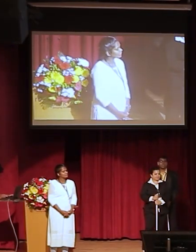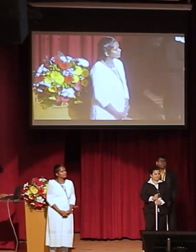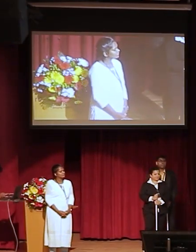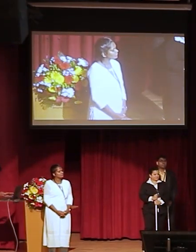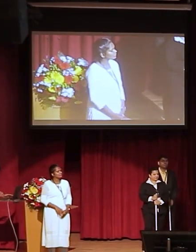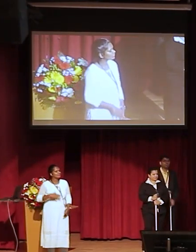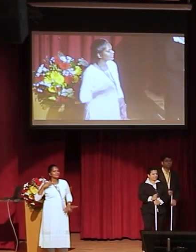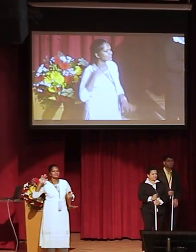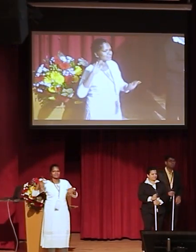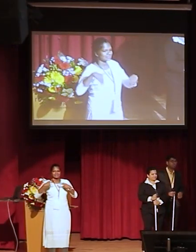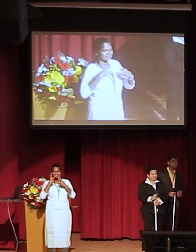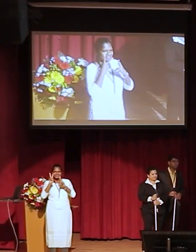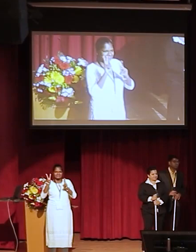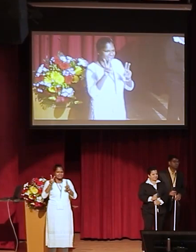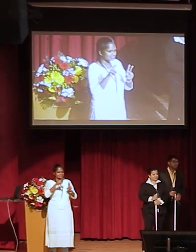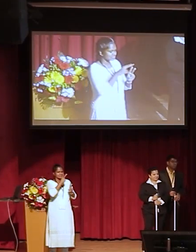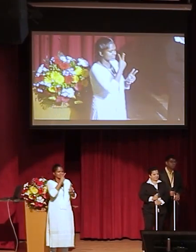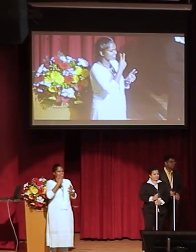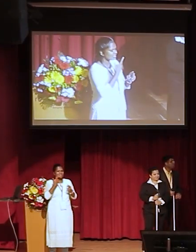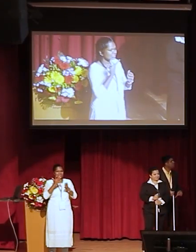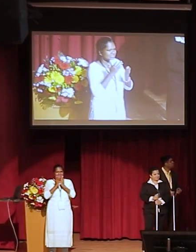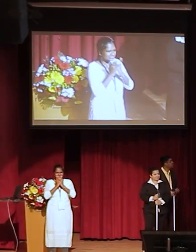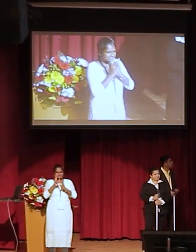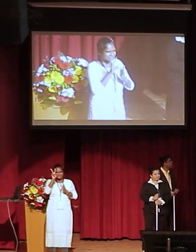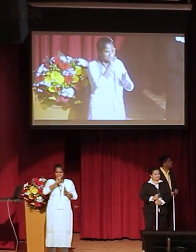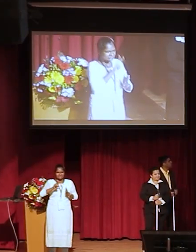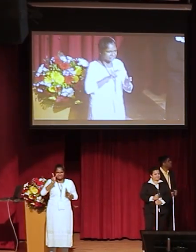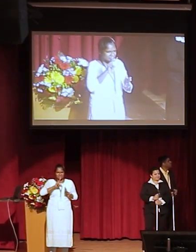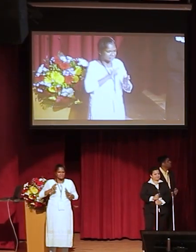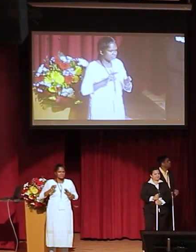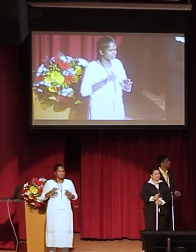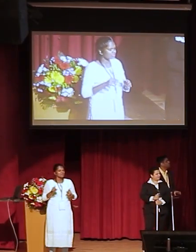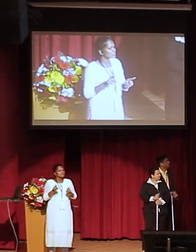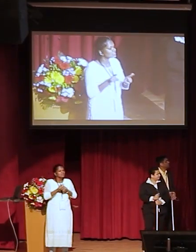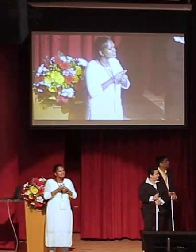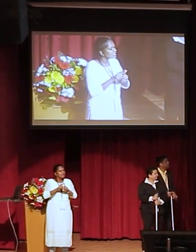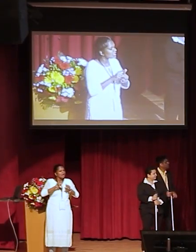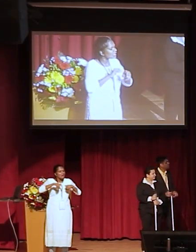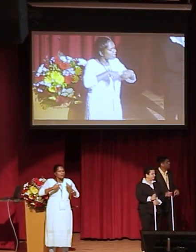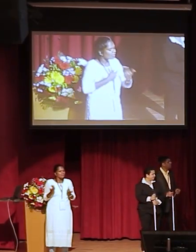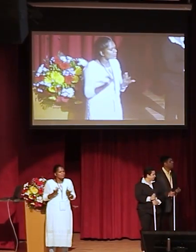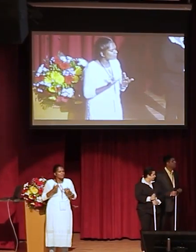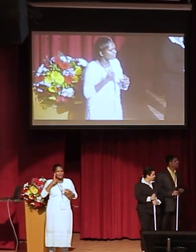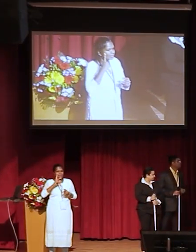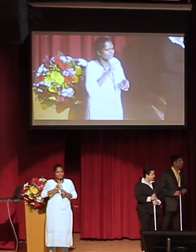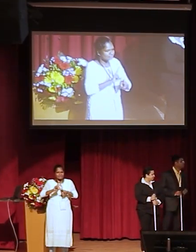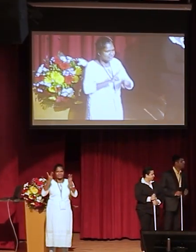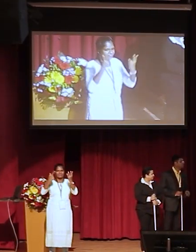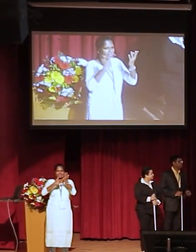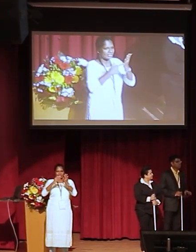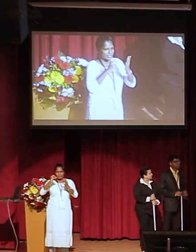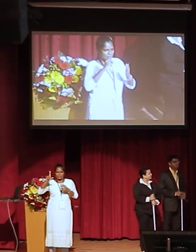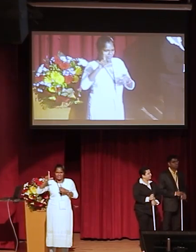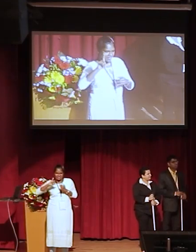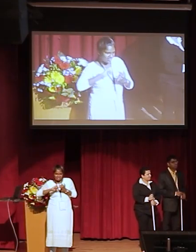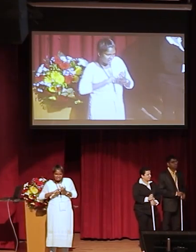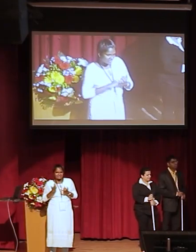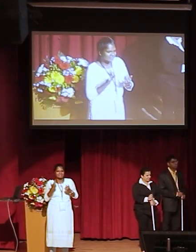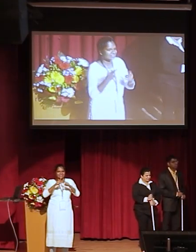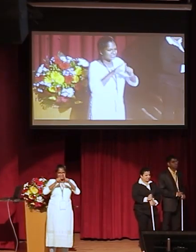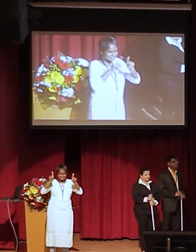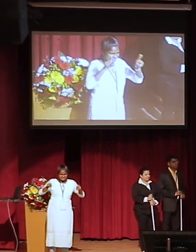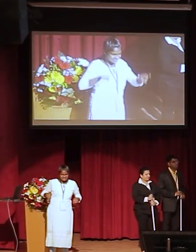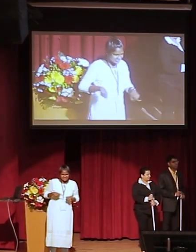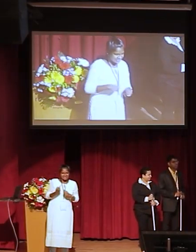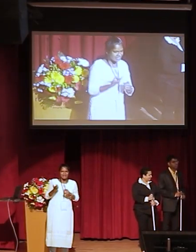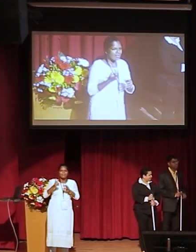So you have seen how a toddler studies, or he will study in an inclusive environment using different tools such as Magic Slate or